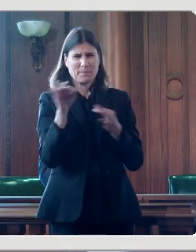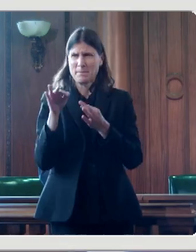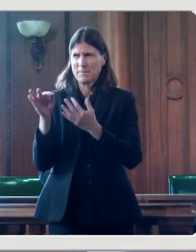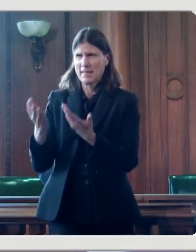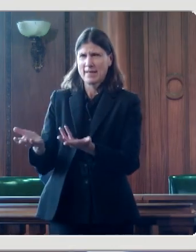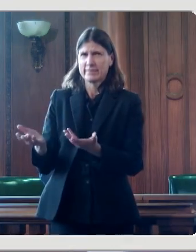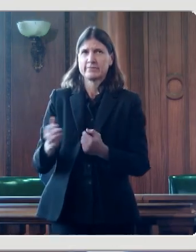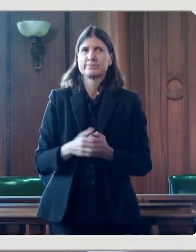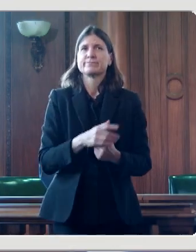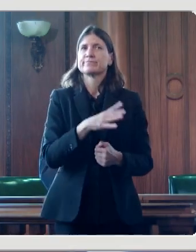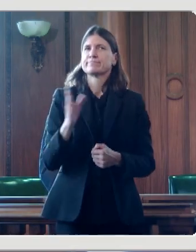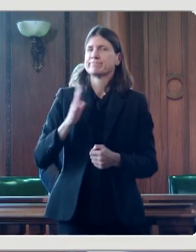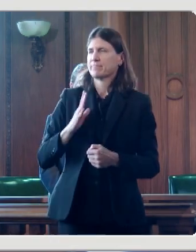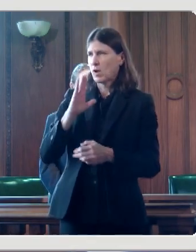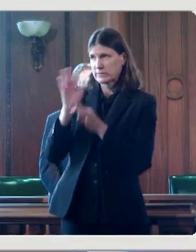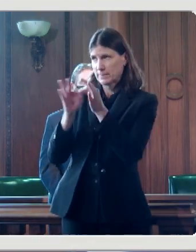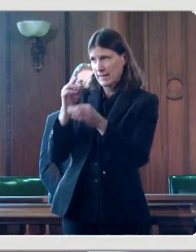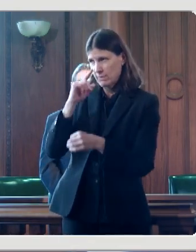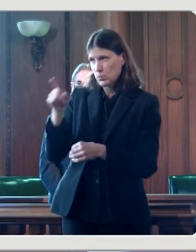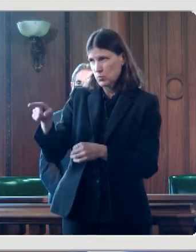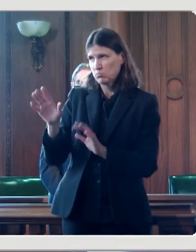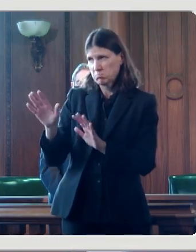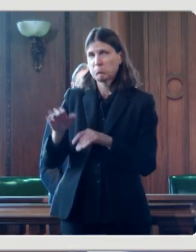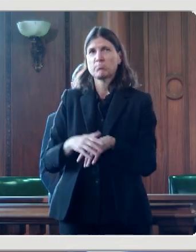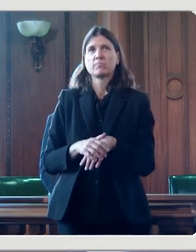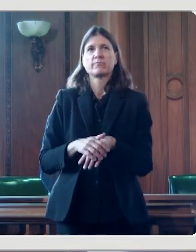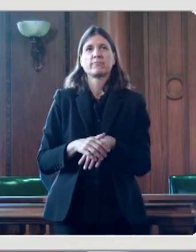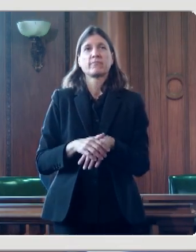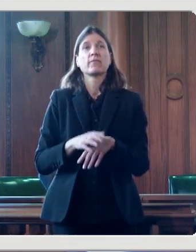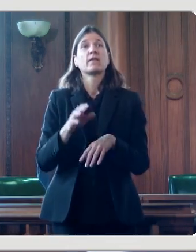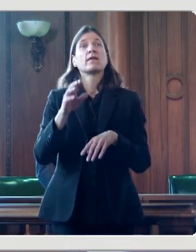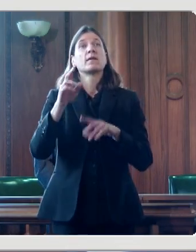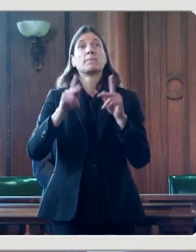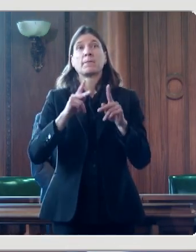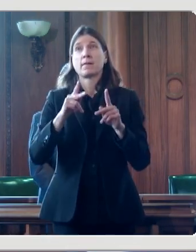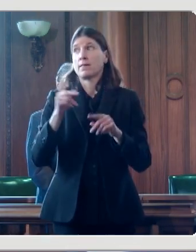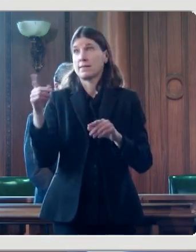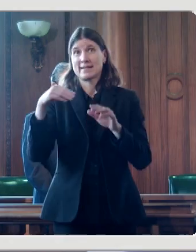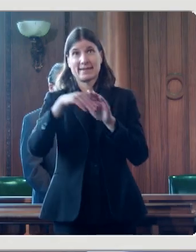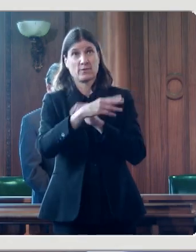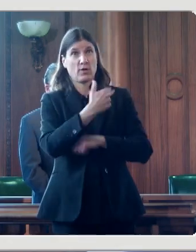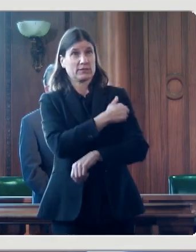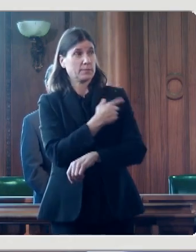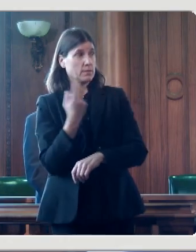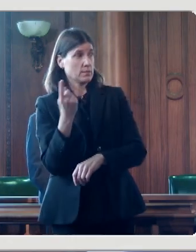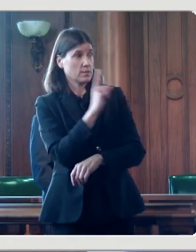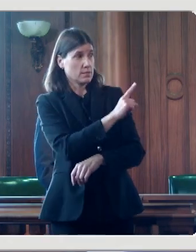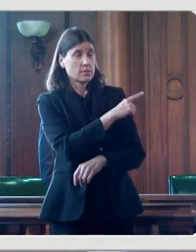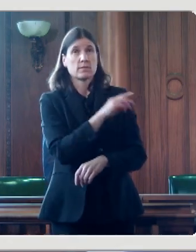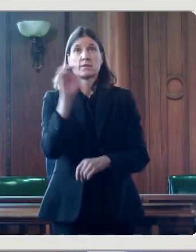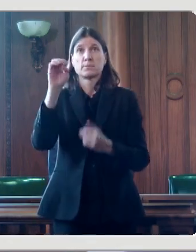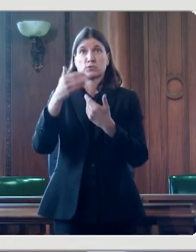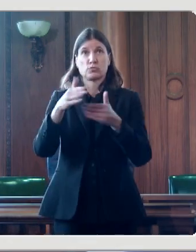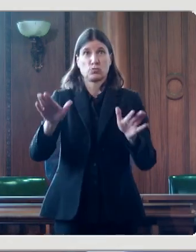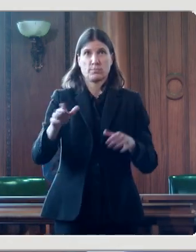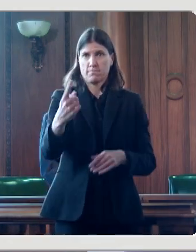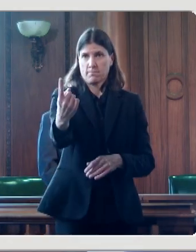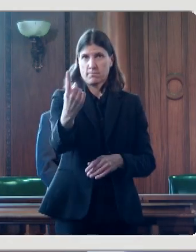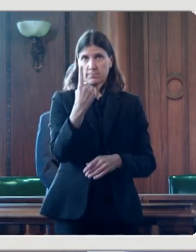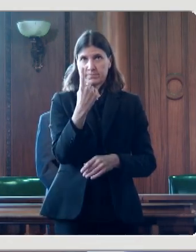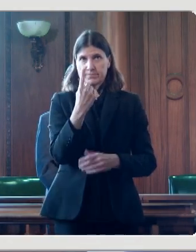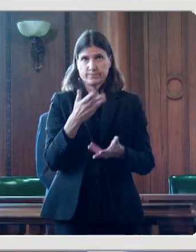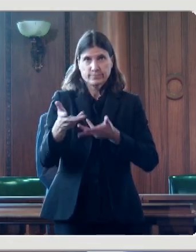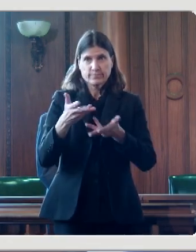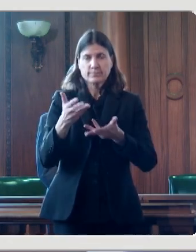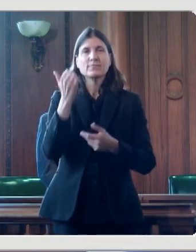The curve has always been a jagged one because the number of people coming to the front door varies from day to day, and also how long they stay in